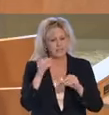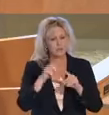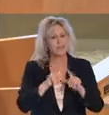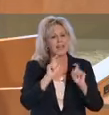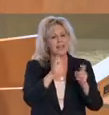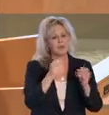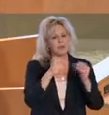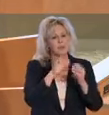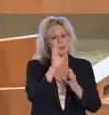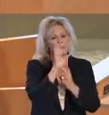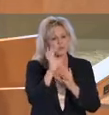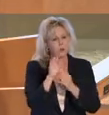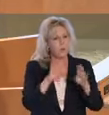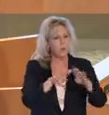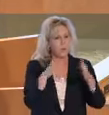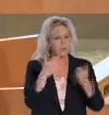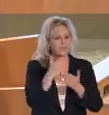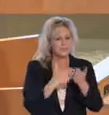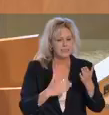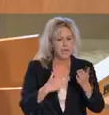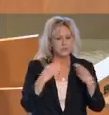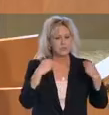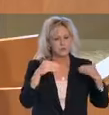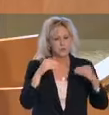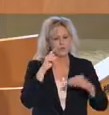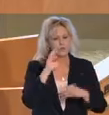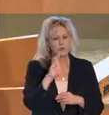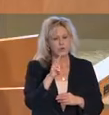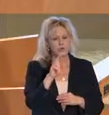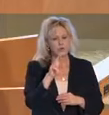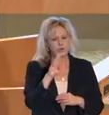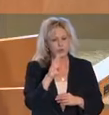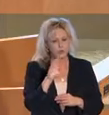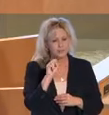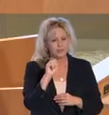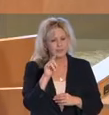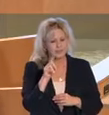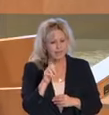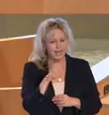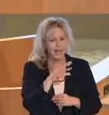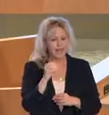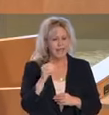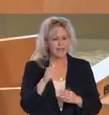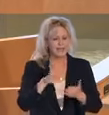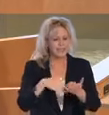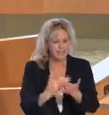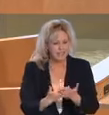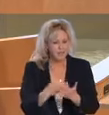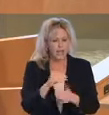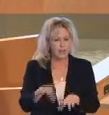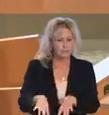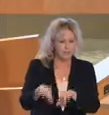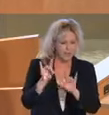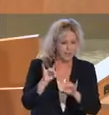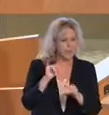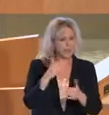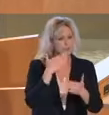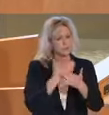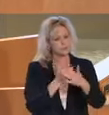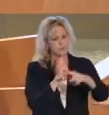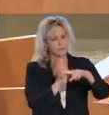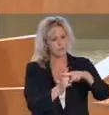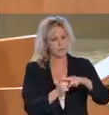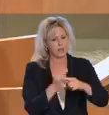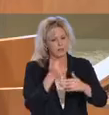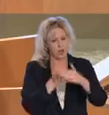and that is to open up a retail stores for curbside delivery and curbside pickup. So that was a good plus under the governor's